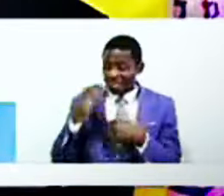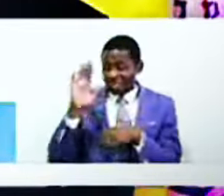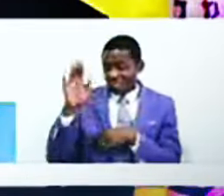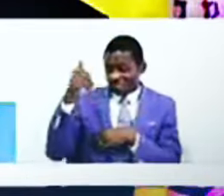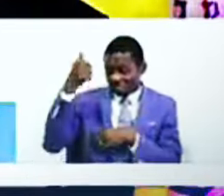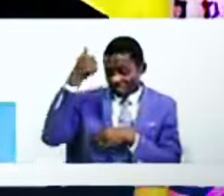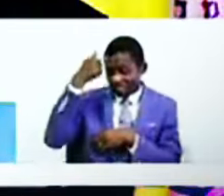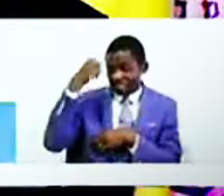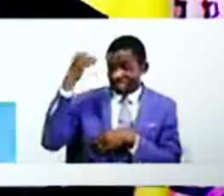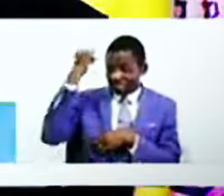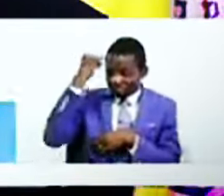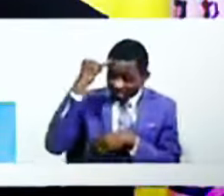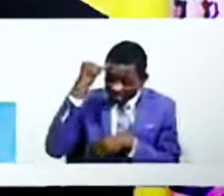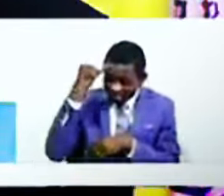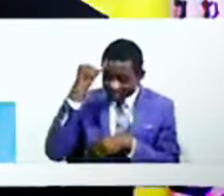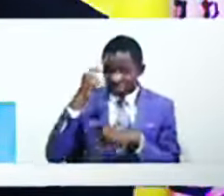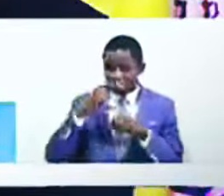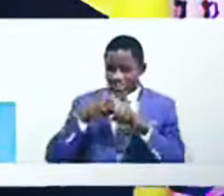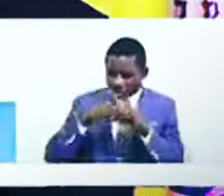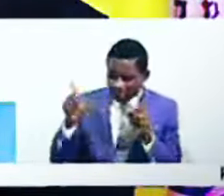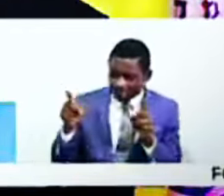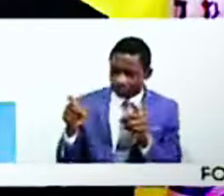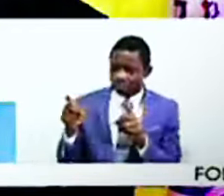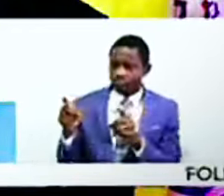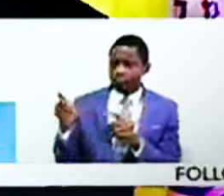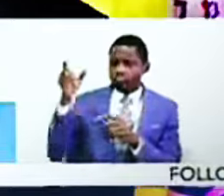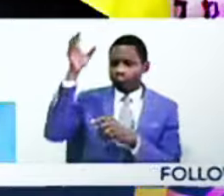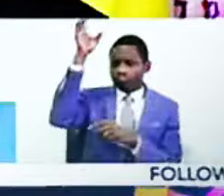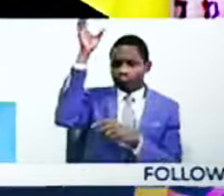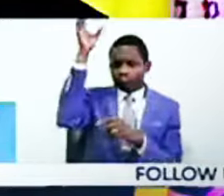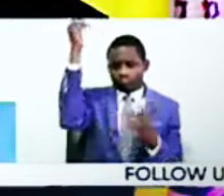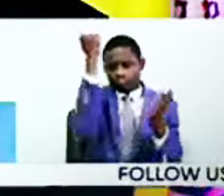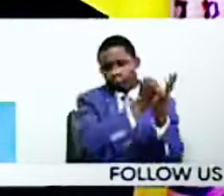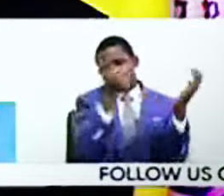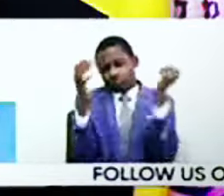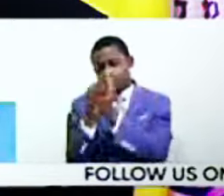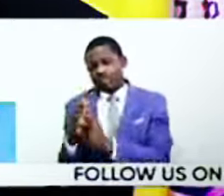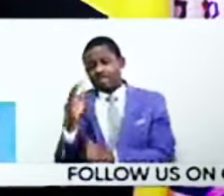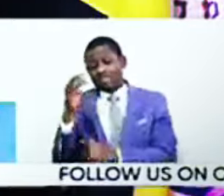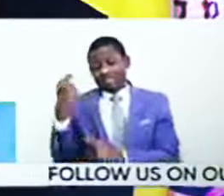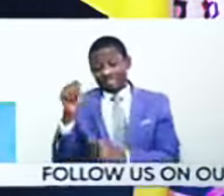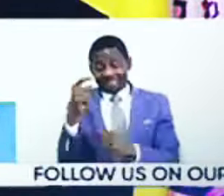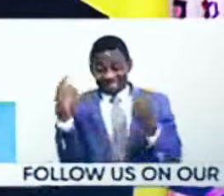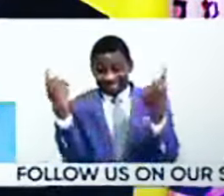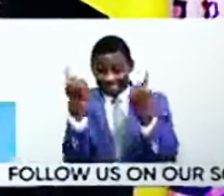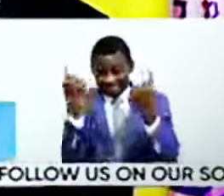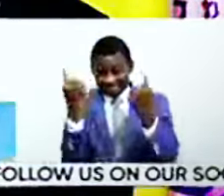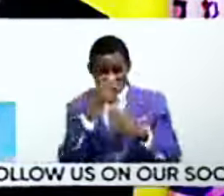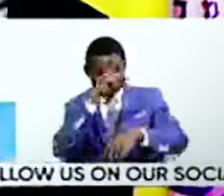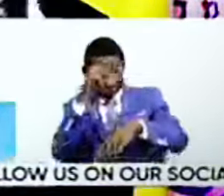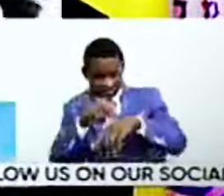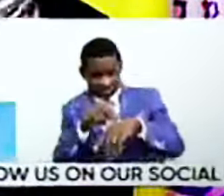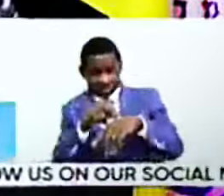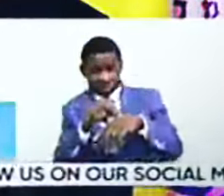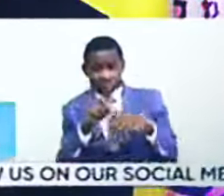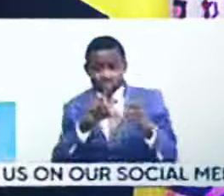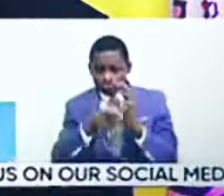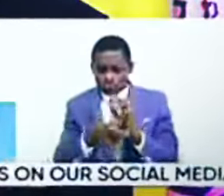I have crucified the sin nature. And so my body. So I bring it